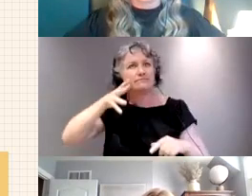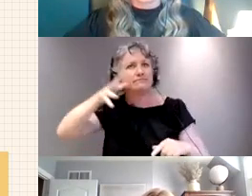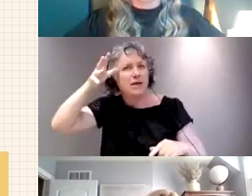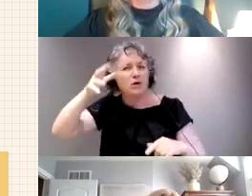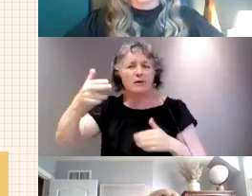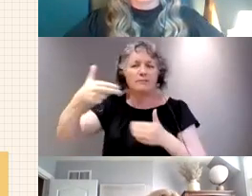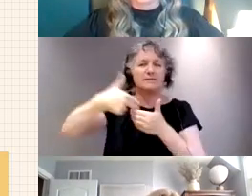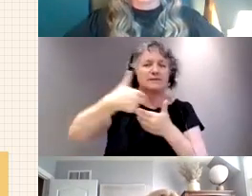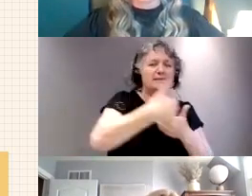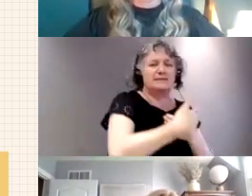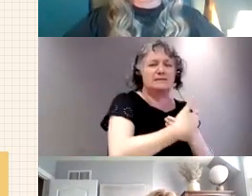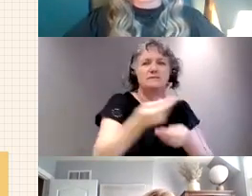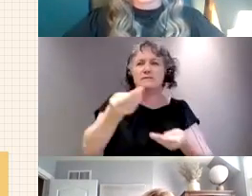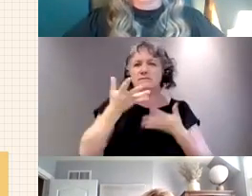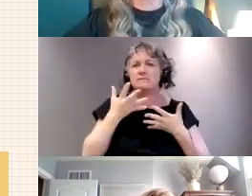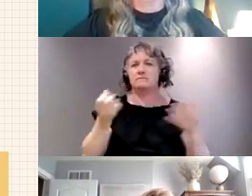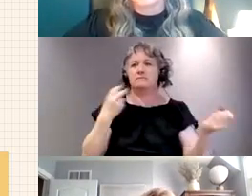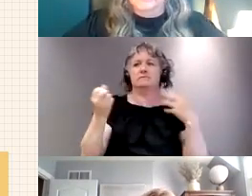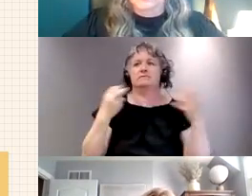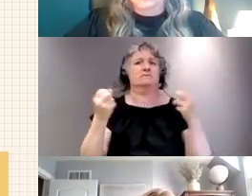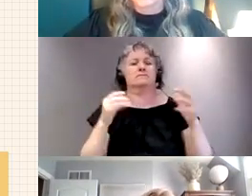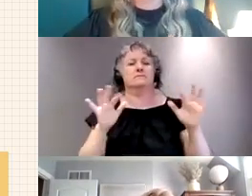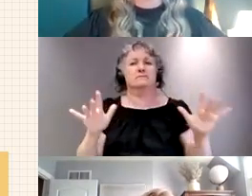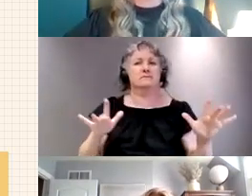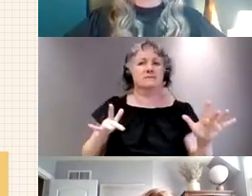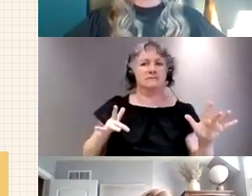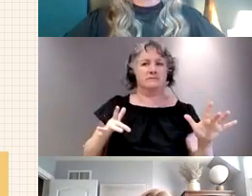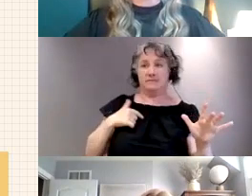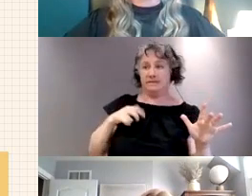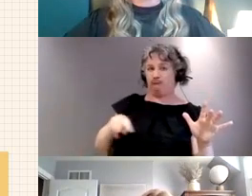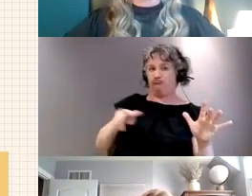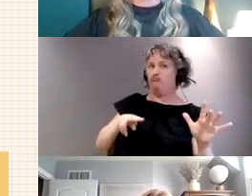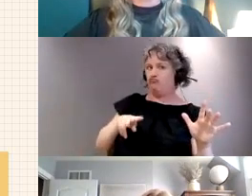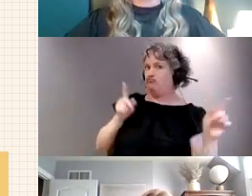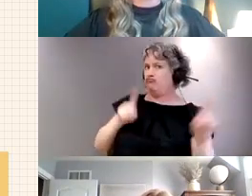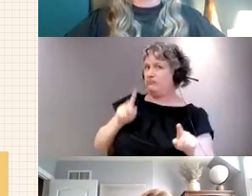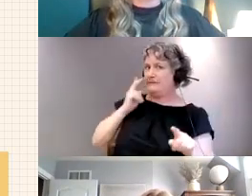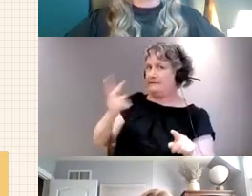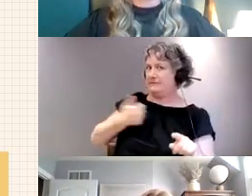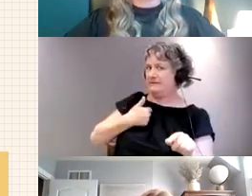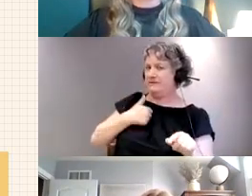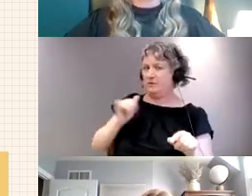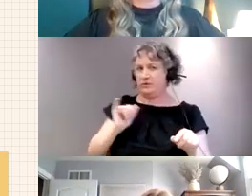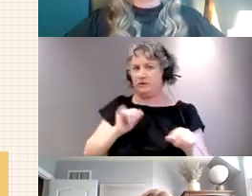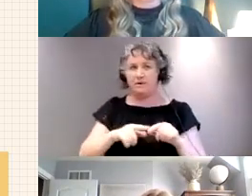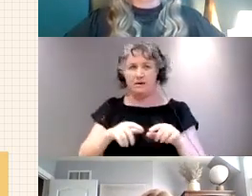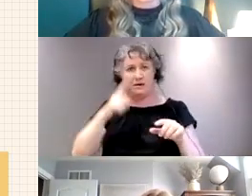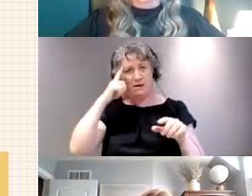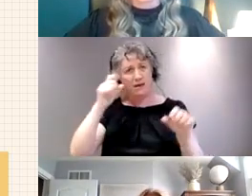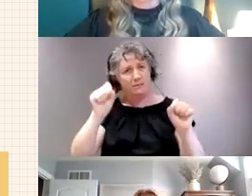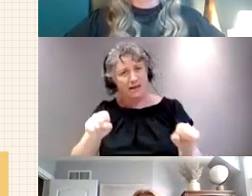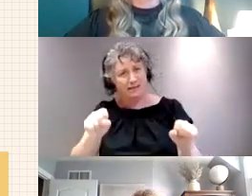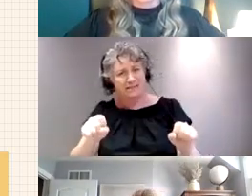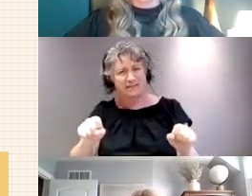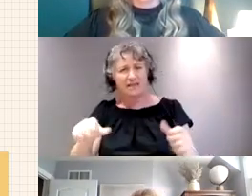participants tell me. This is an issue. This is an issue. I feel this is an issue, right? But honestly, capacity gets very mixed up with just bad decision